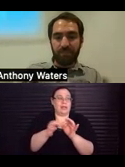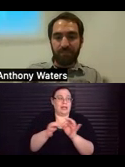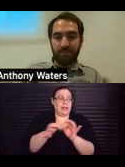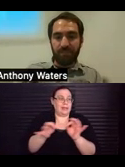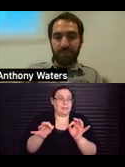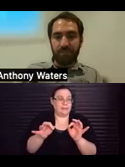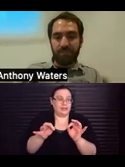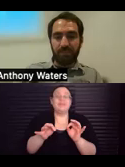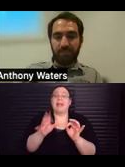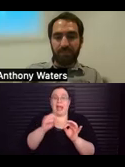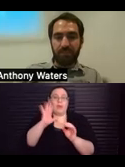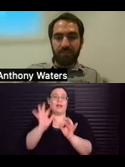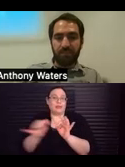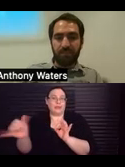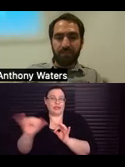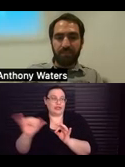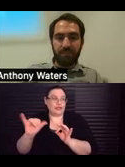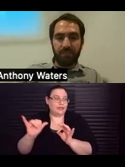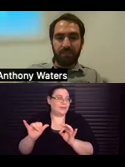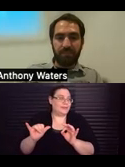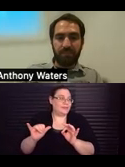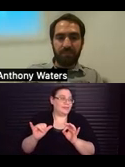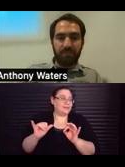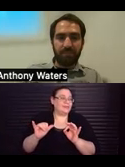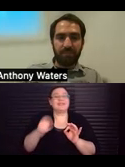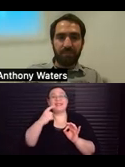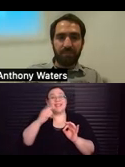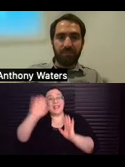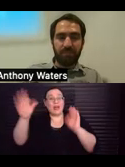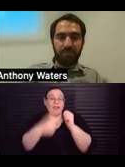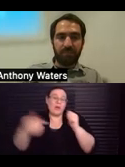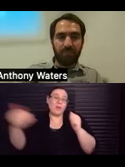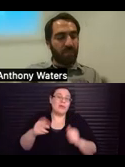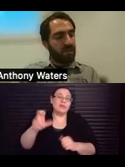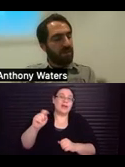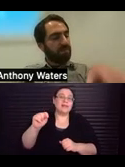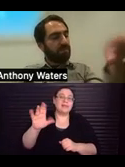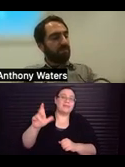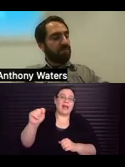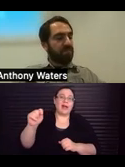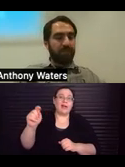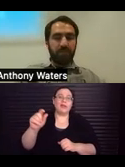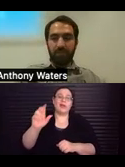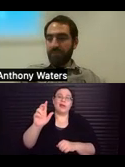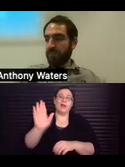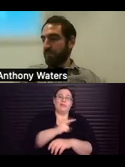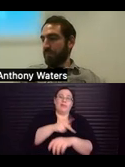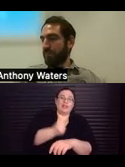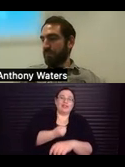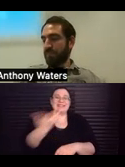All right, everybody, welcome to your Rust Belt Poetry Slam. Next up to the stage, we got